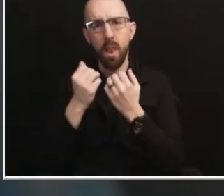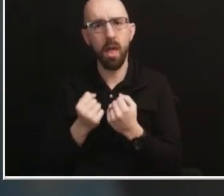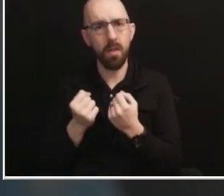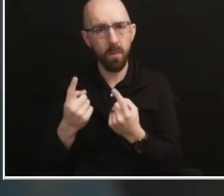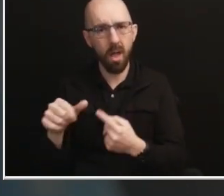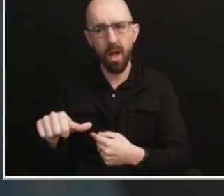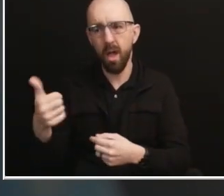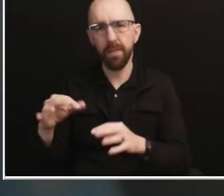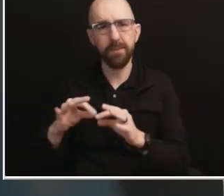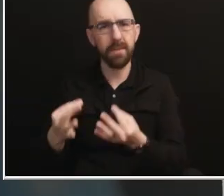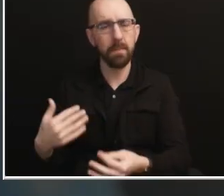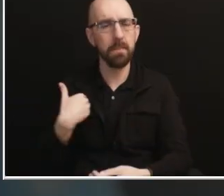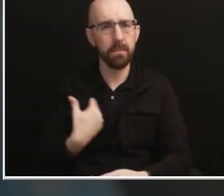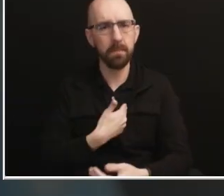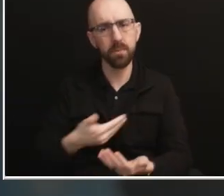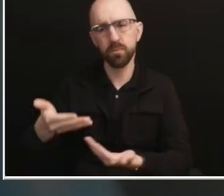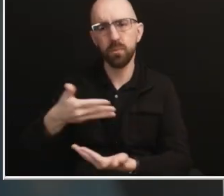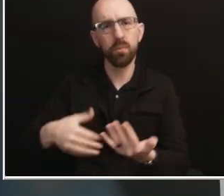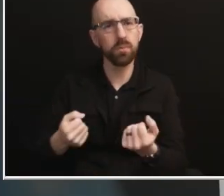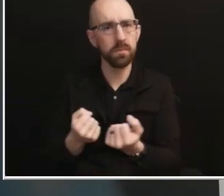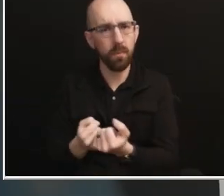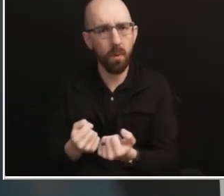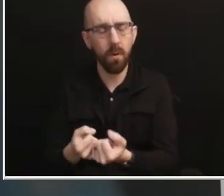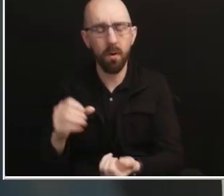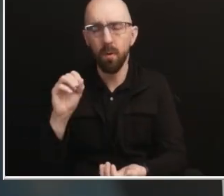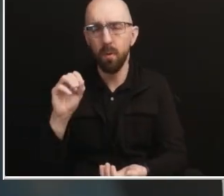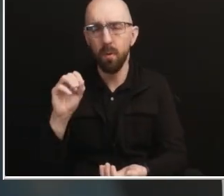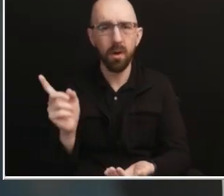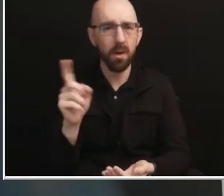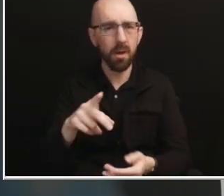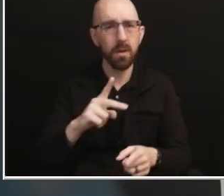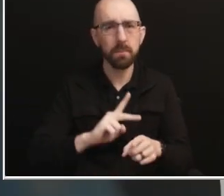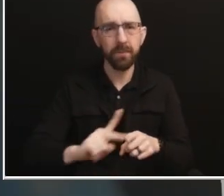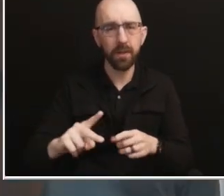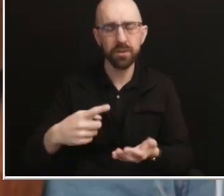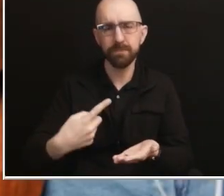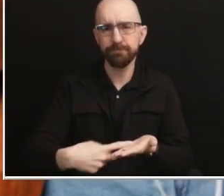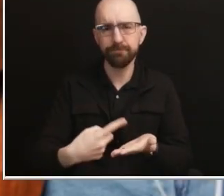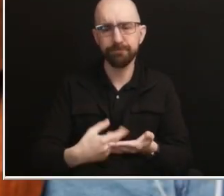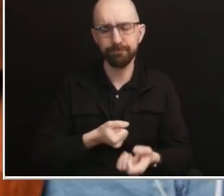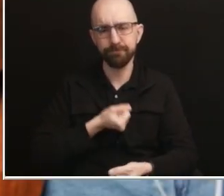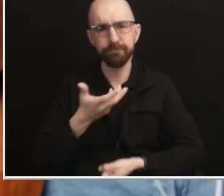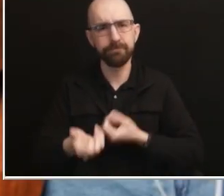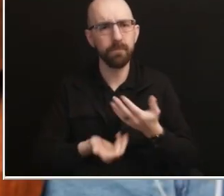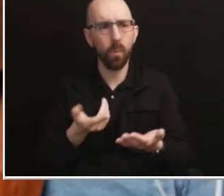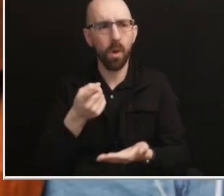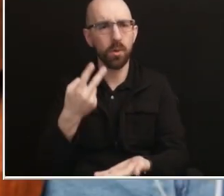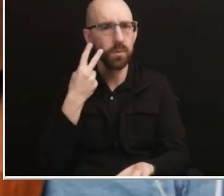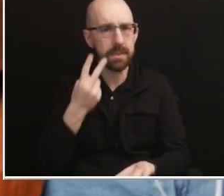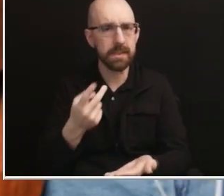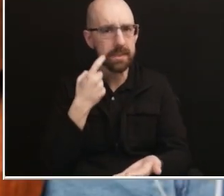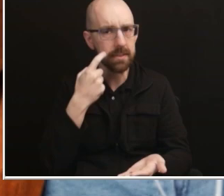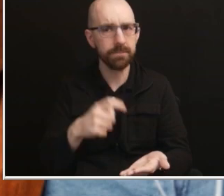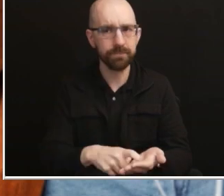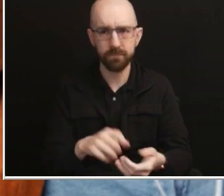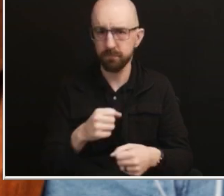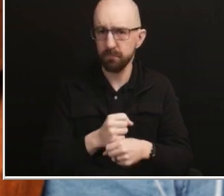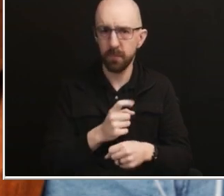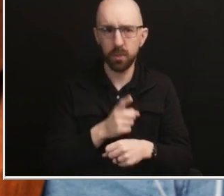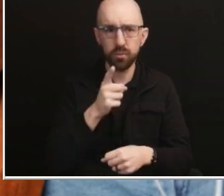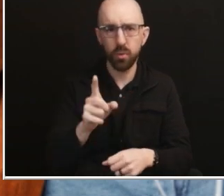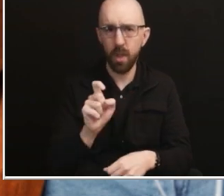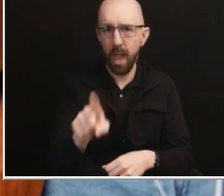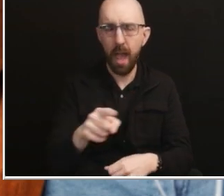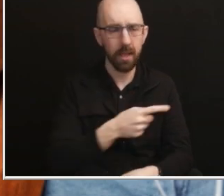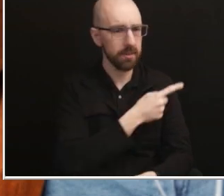member social support, and or even going to a professional to talk about what you might be seeing. Well, be sure to ask your questions. Use the chat